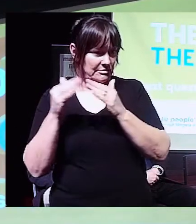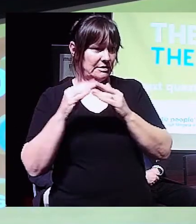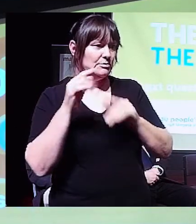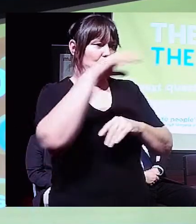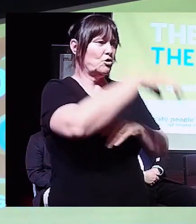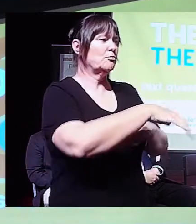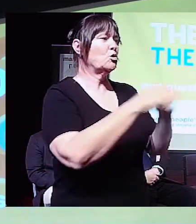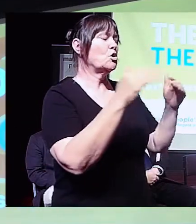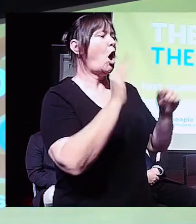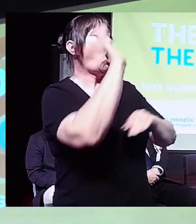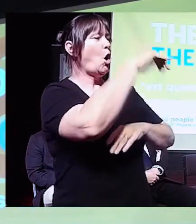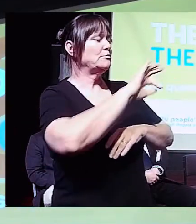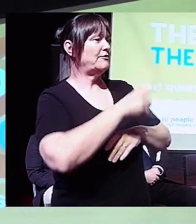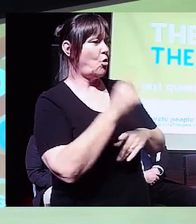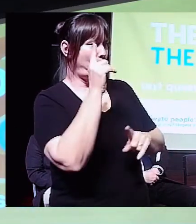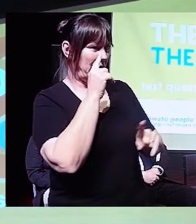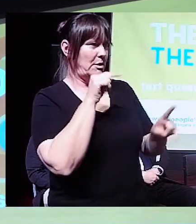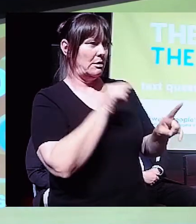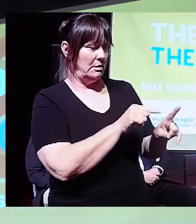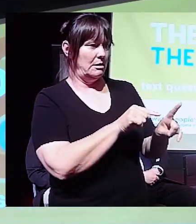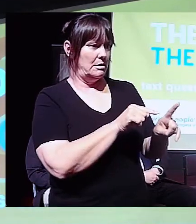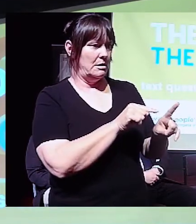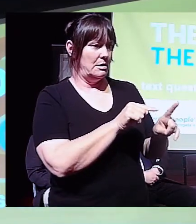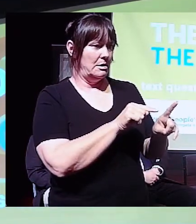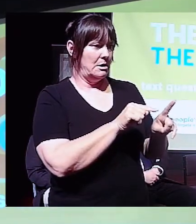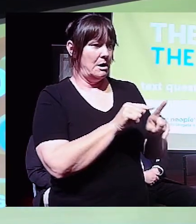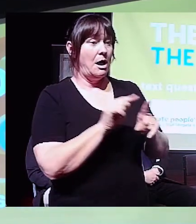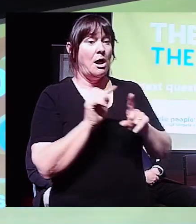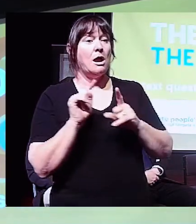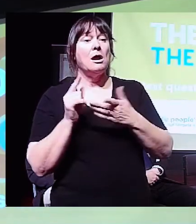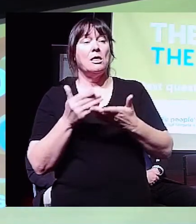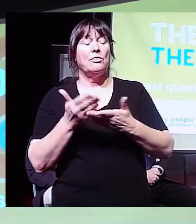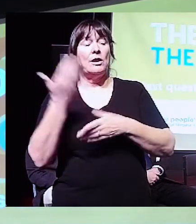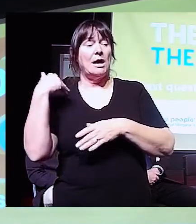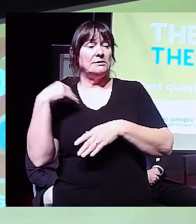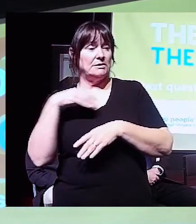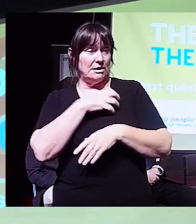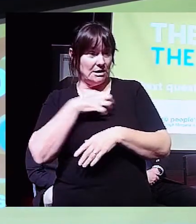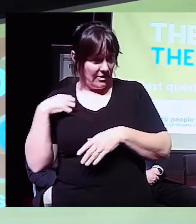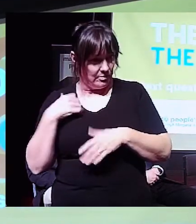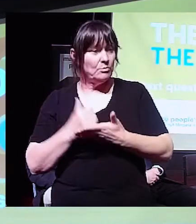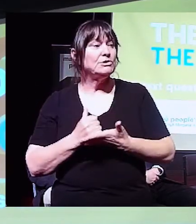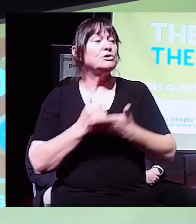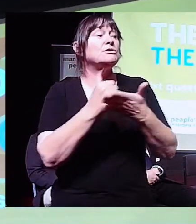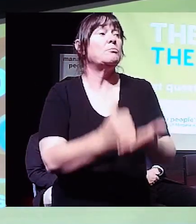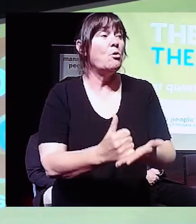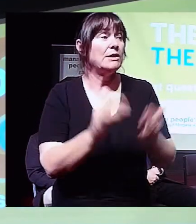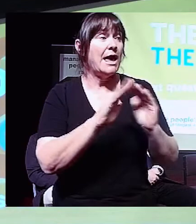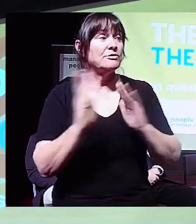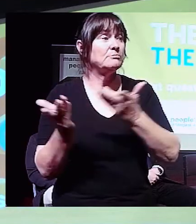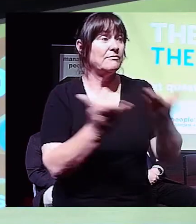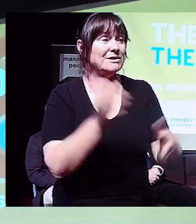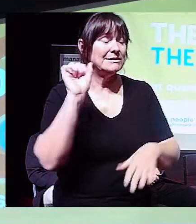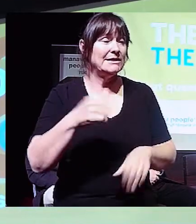of homes for people in our city. The plan under the last government was to support our community housing providers, and yes, we made a mistake, absolutely. We should